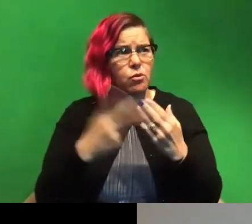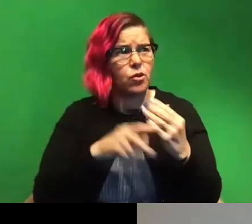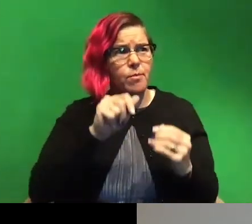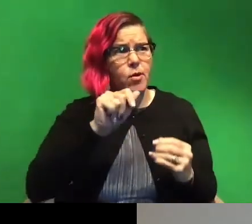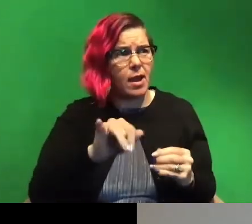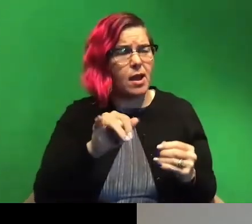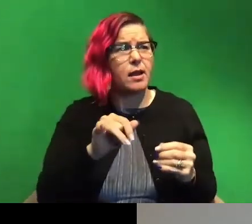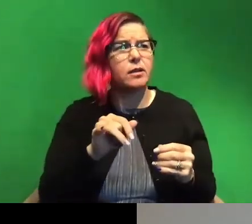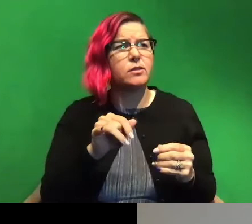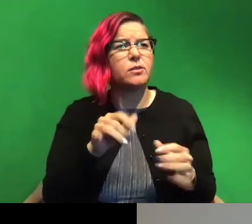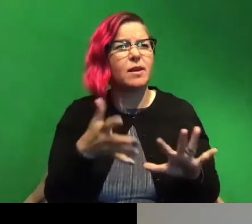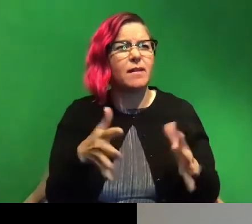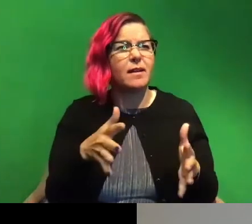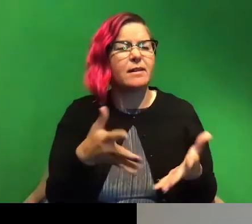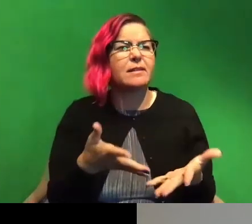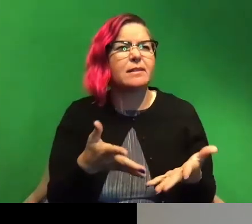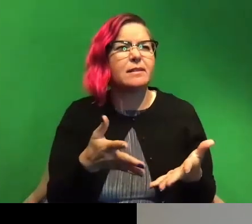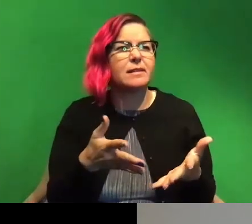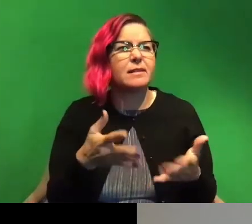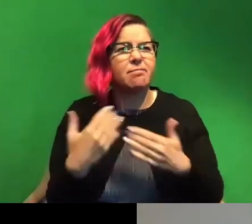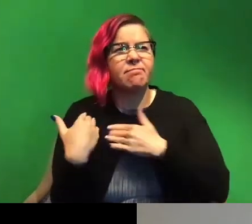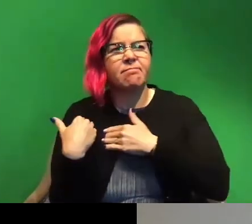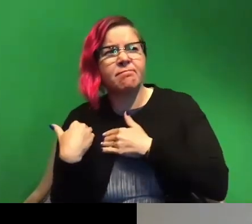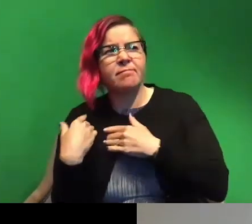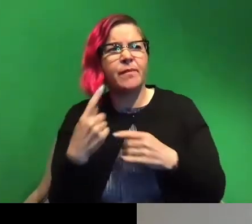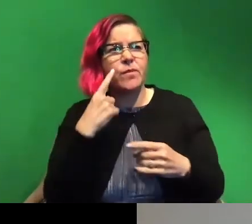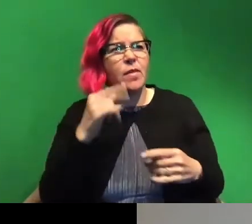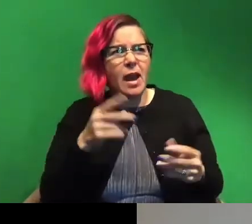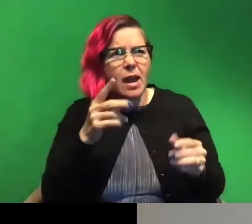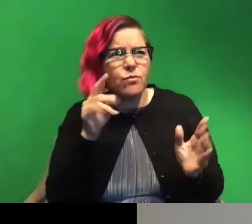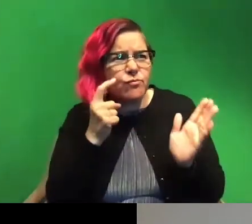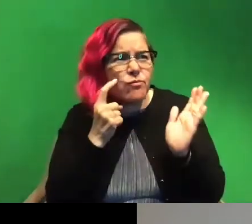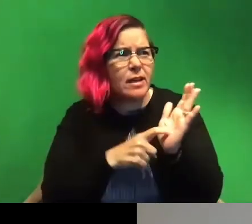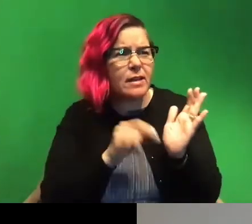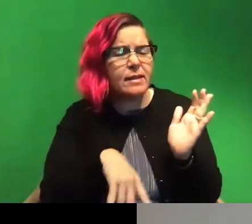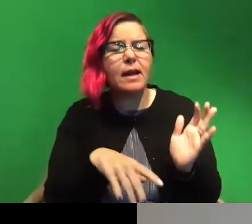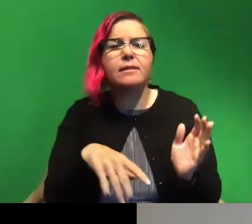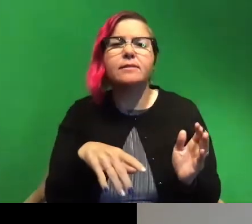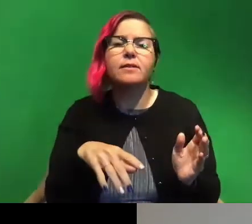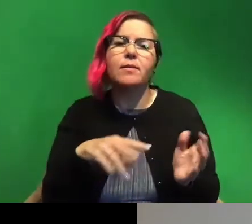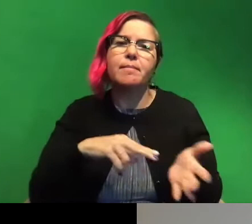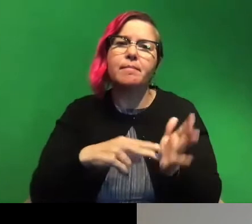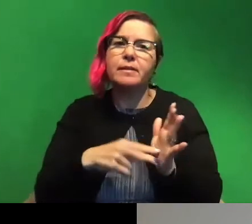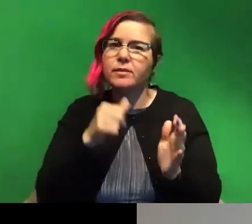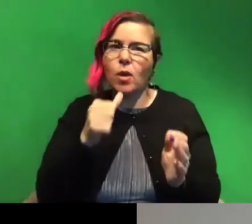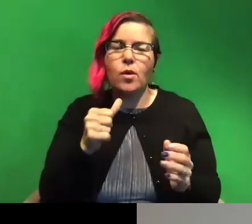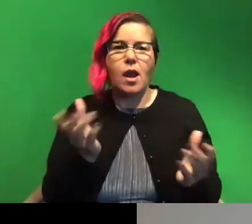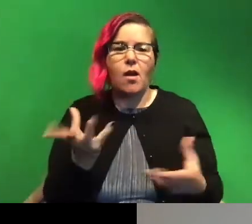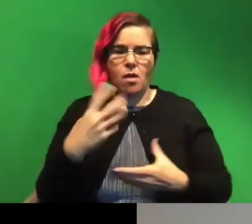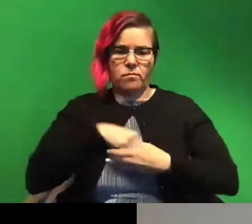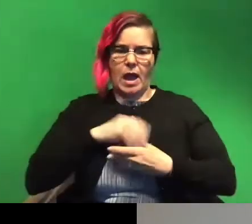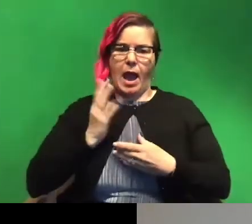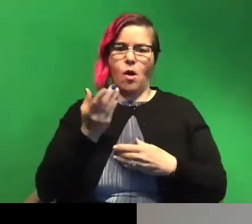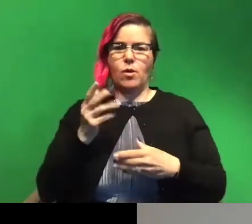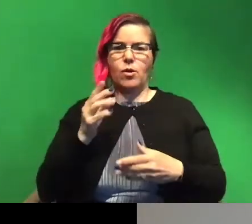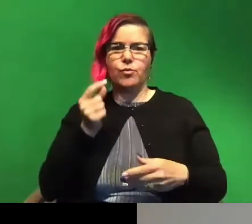like account for that and like make so that we don't basically like take all of the racism that we already have and then